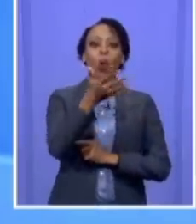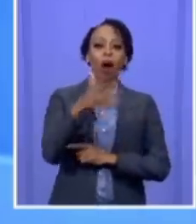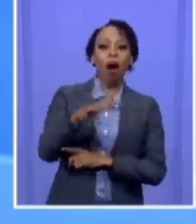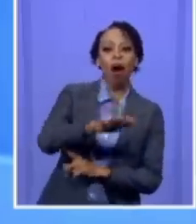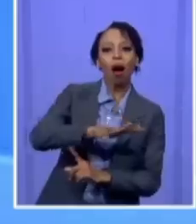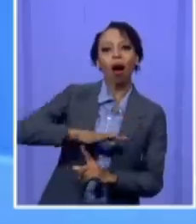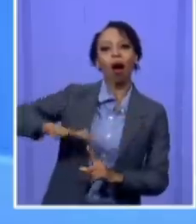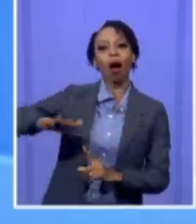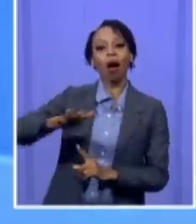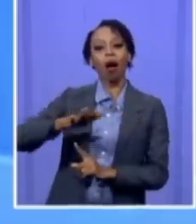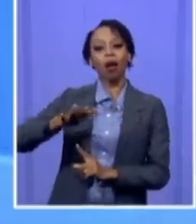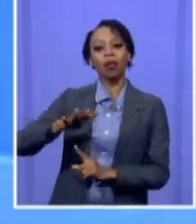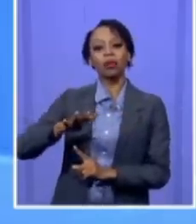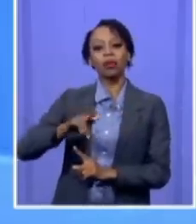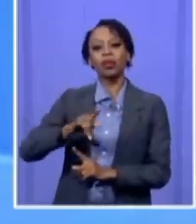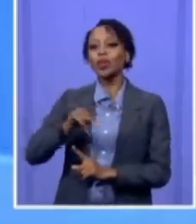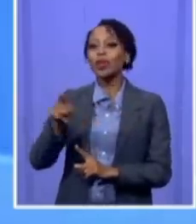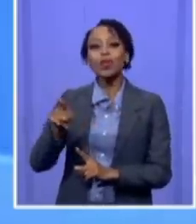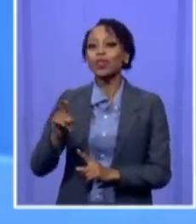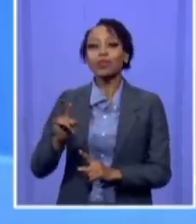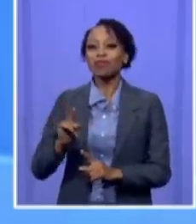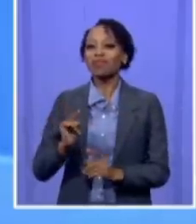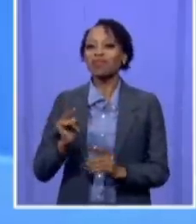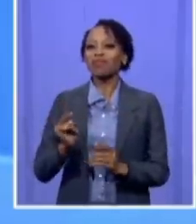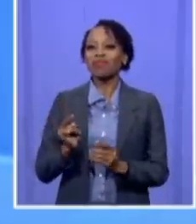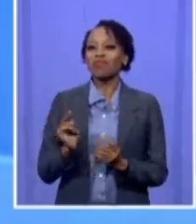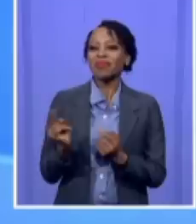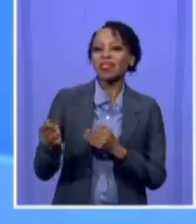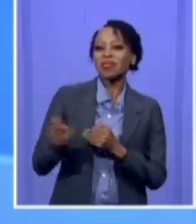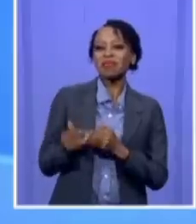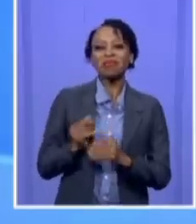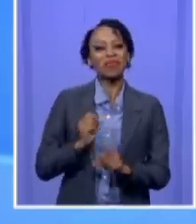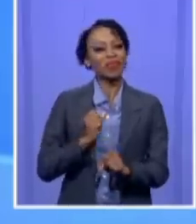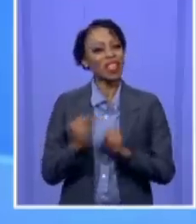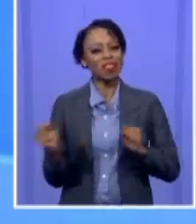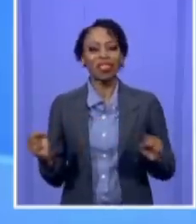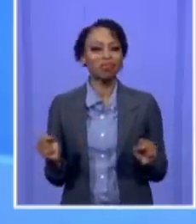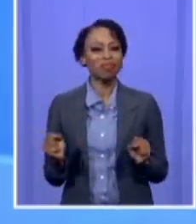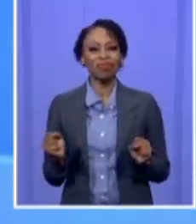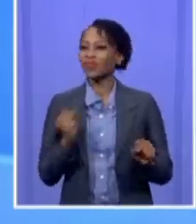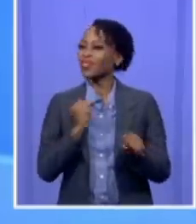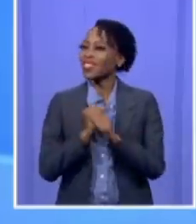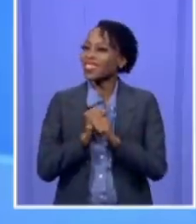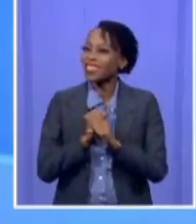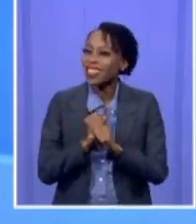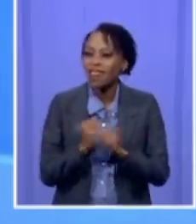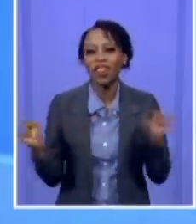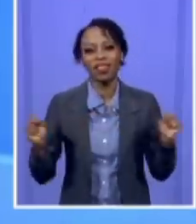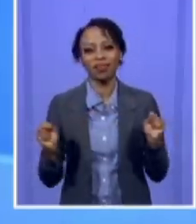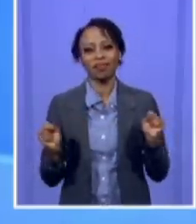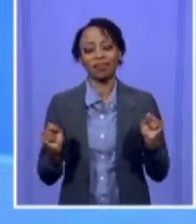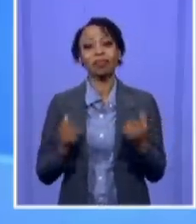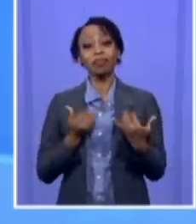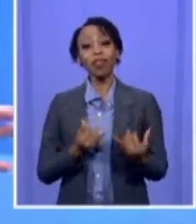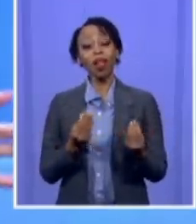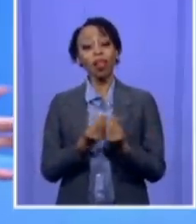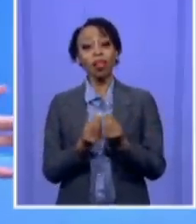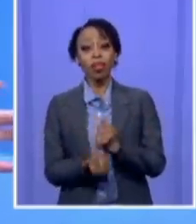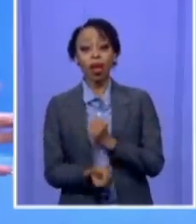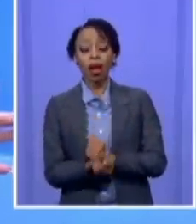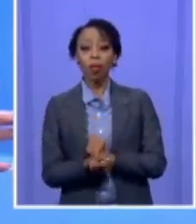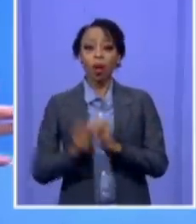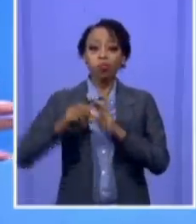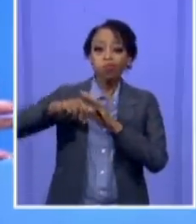areas whom you cannot even get close to. On its own, Desiree, from what takes place underground, what you've heard